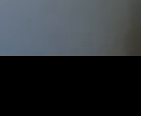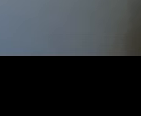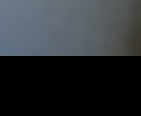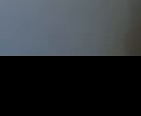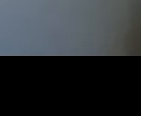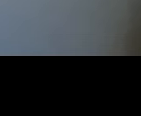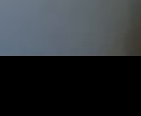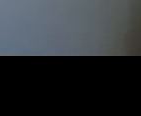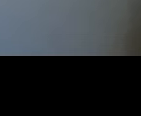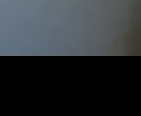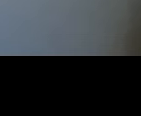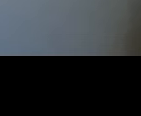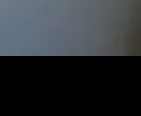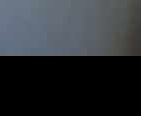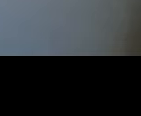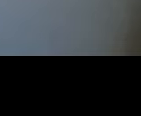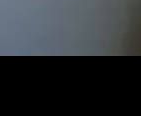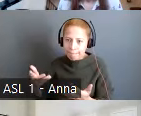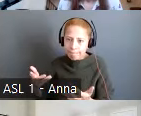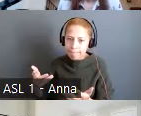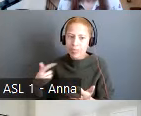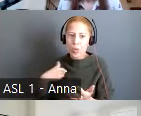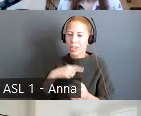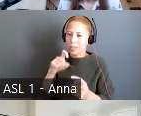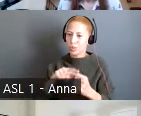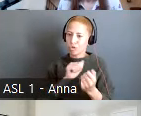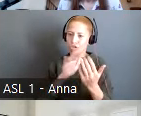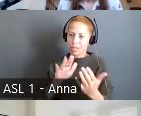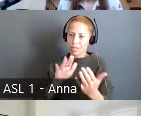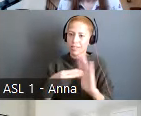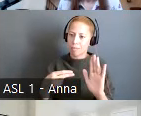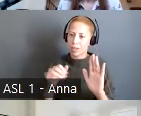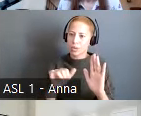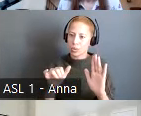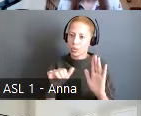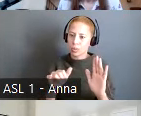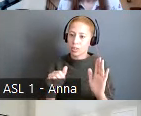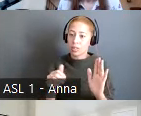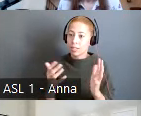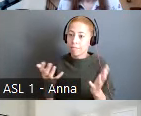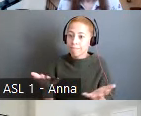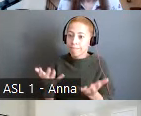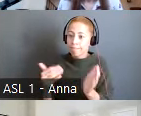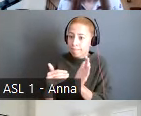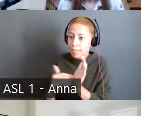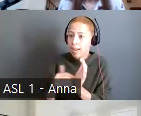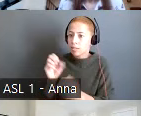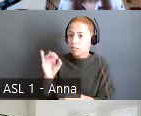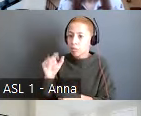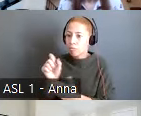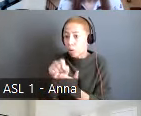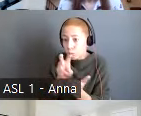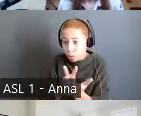in general, perhaps that will also help, you know, people entering the profession in terms of doctors, social workers,